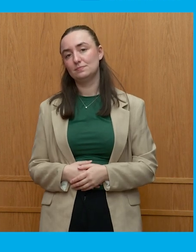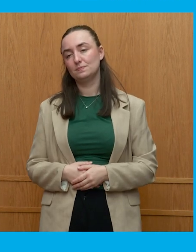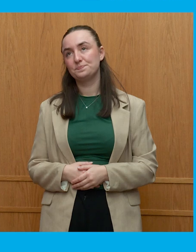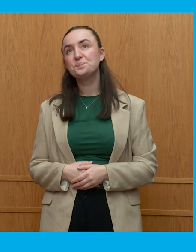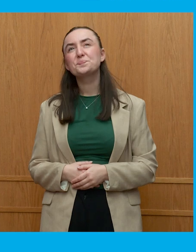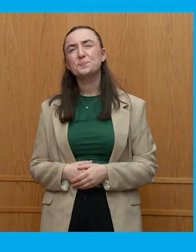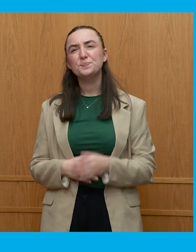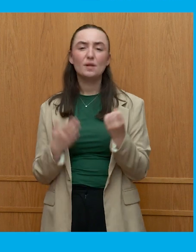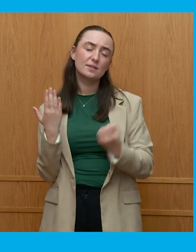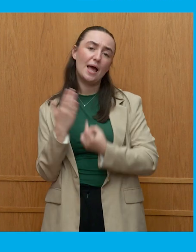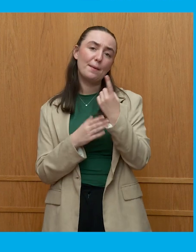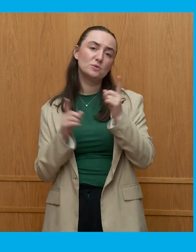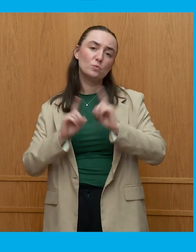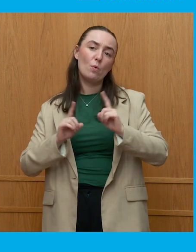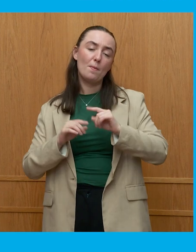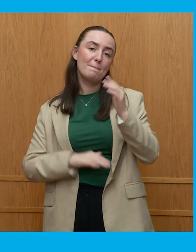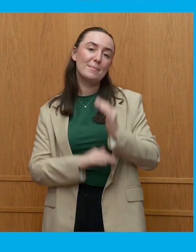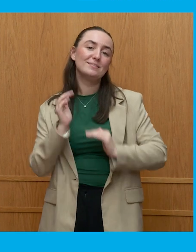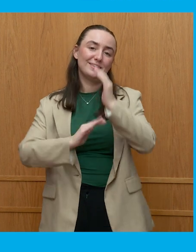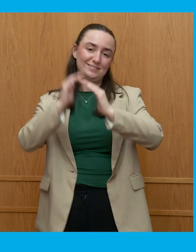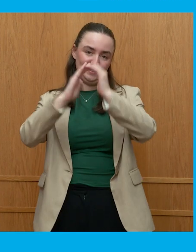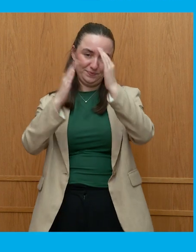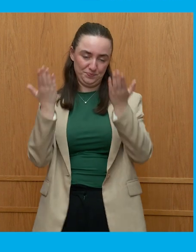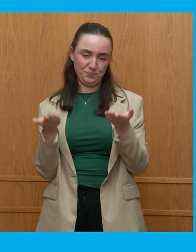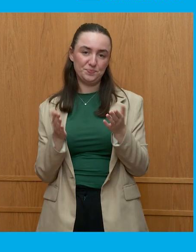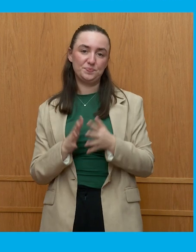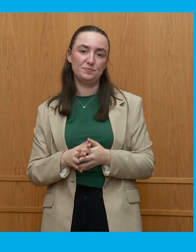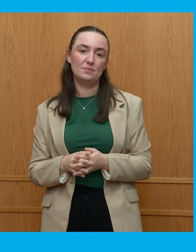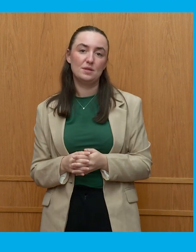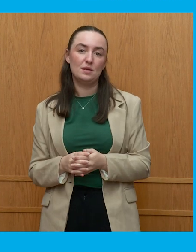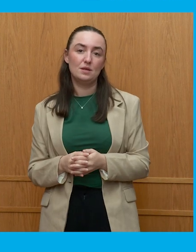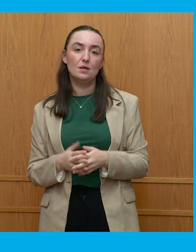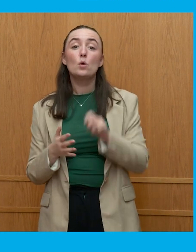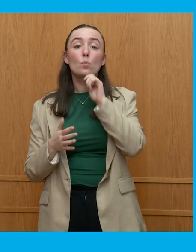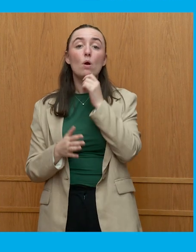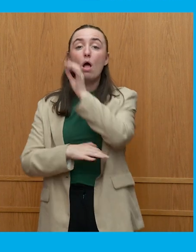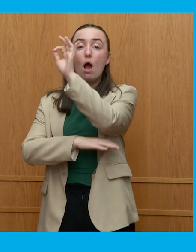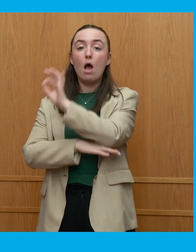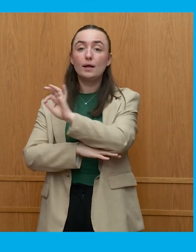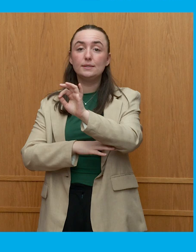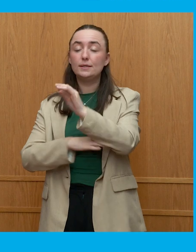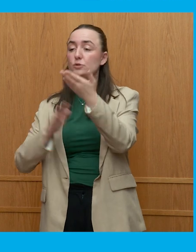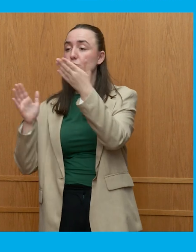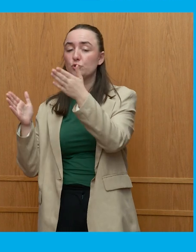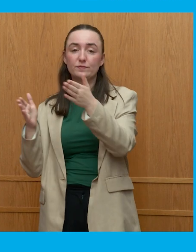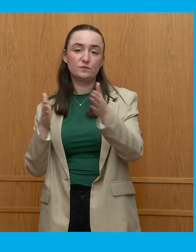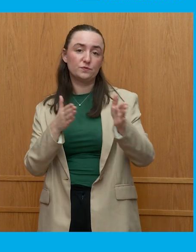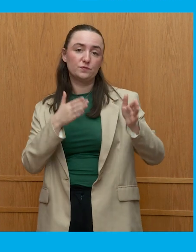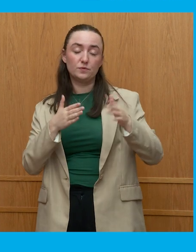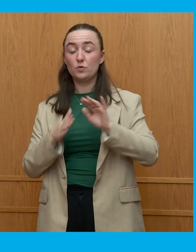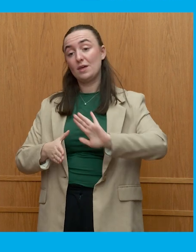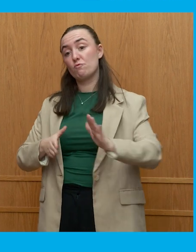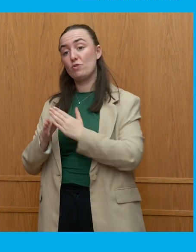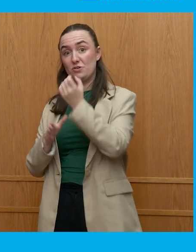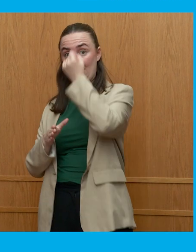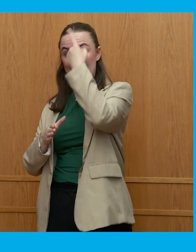what happens with buildings is that there's a kind of architectural drift away from the original idea. And